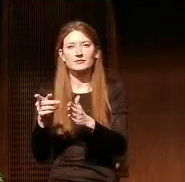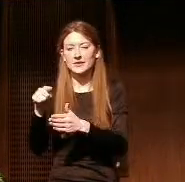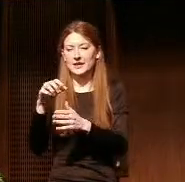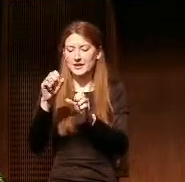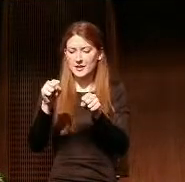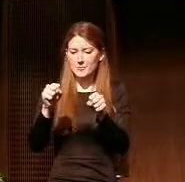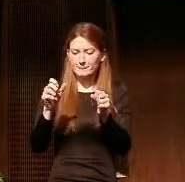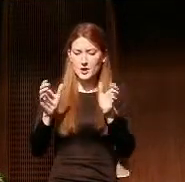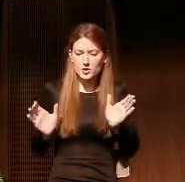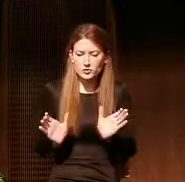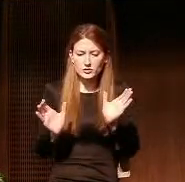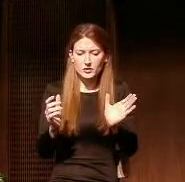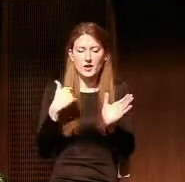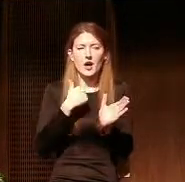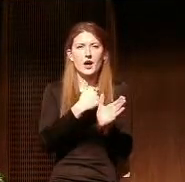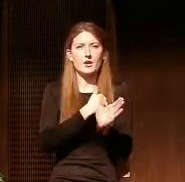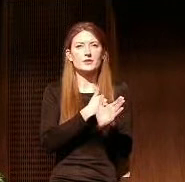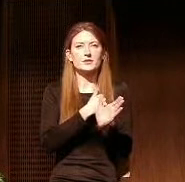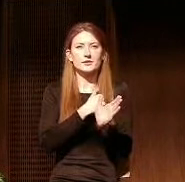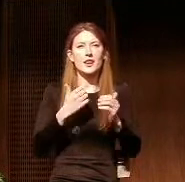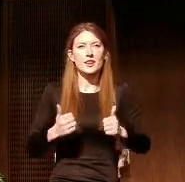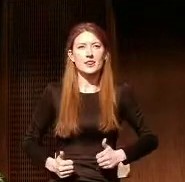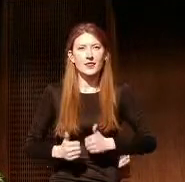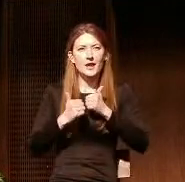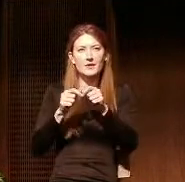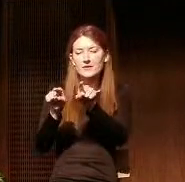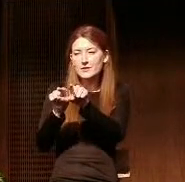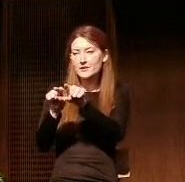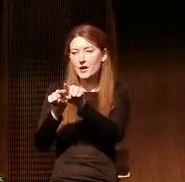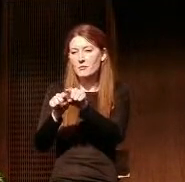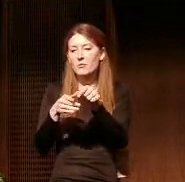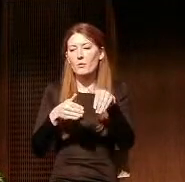to live as he lived and to walk as he walked.